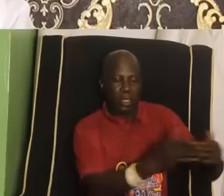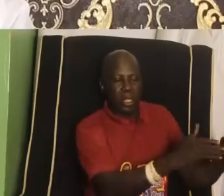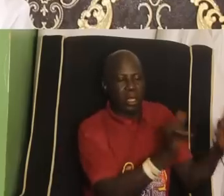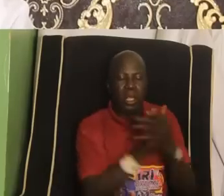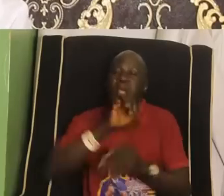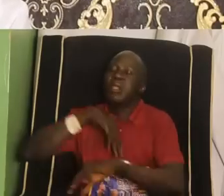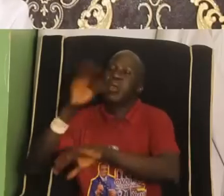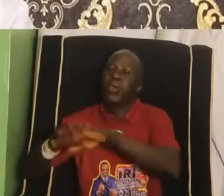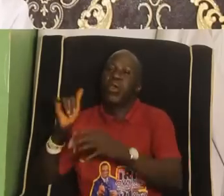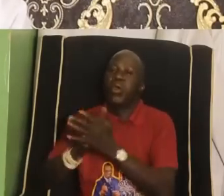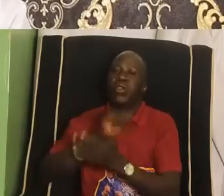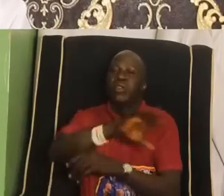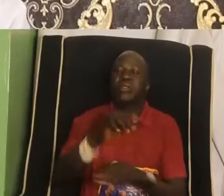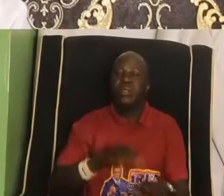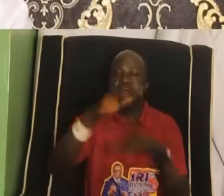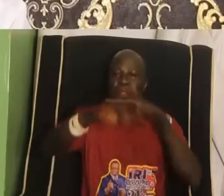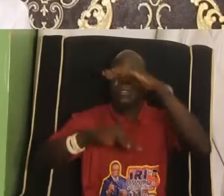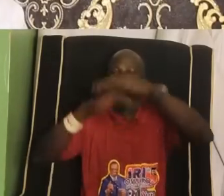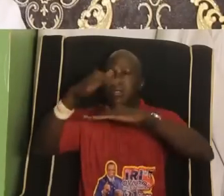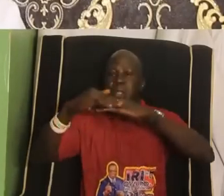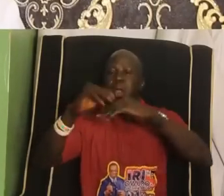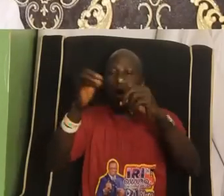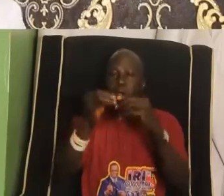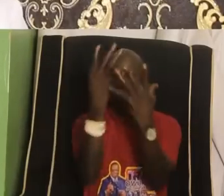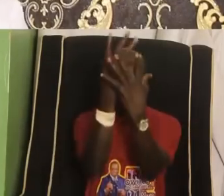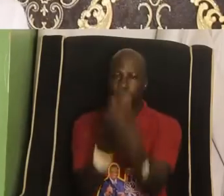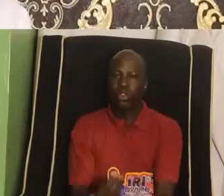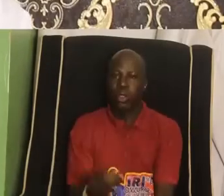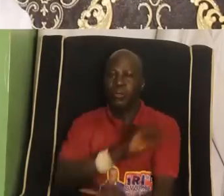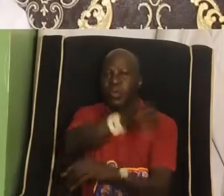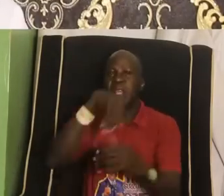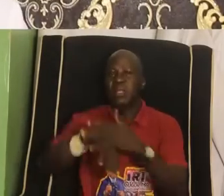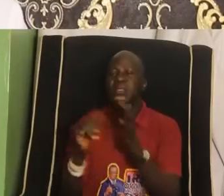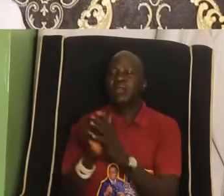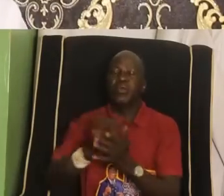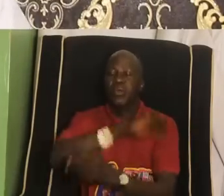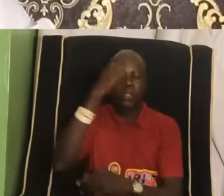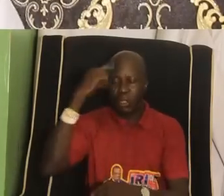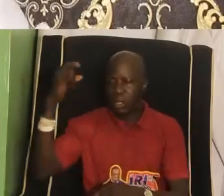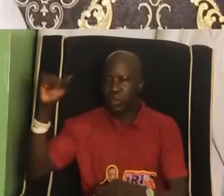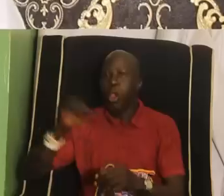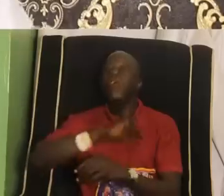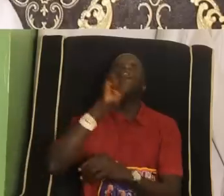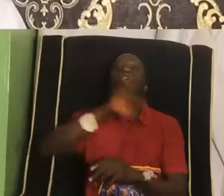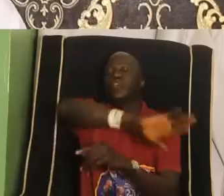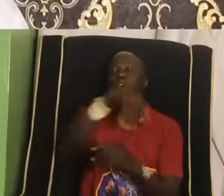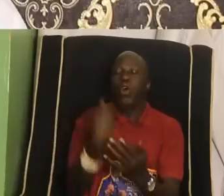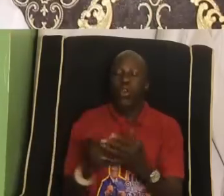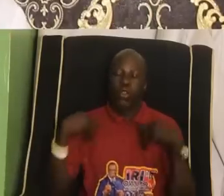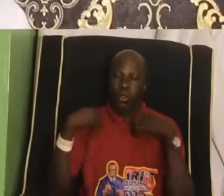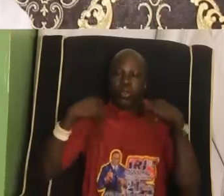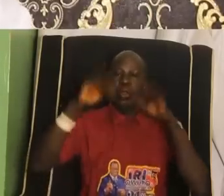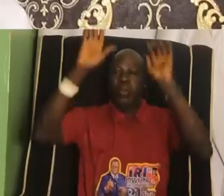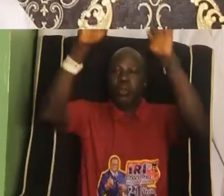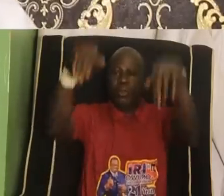It's like a step to take all your attention. It's part of dream. We can't